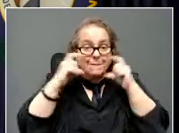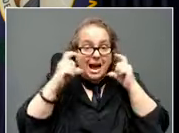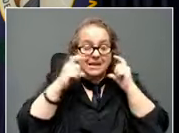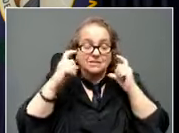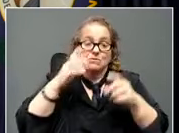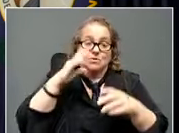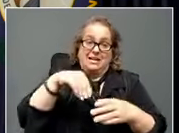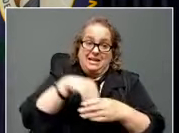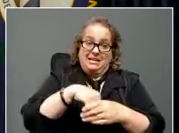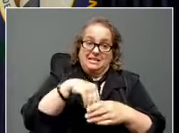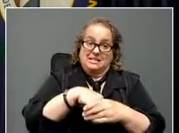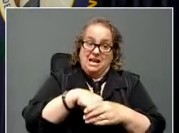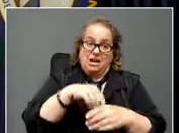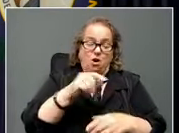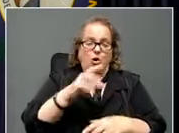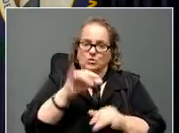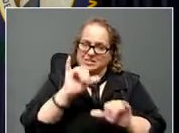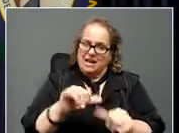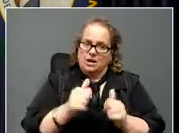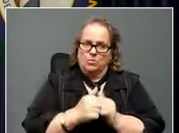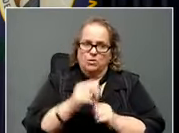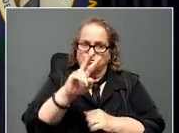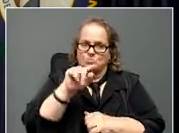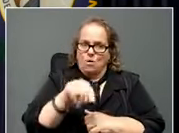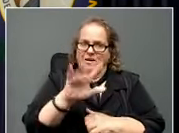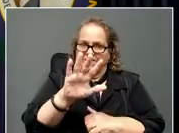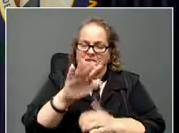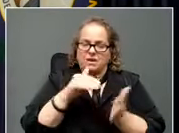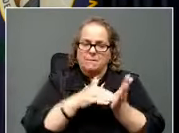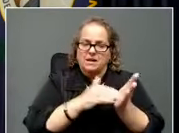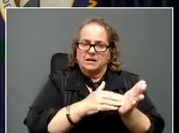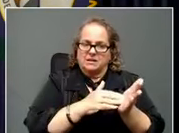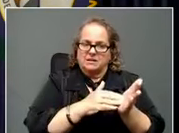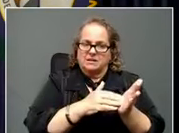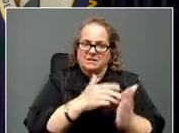or are you still sticking to that 2.5 million vaccine point?